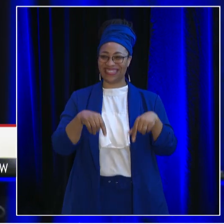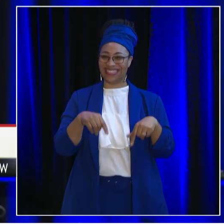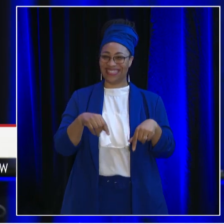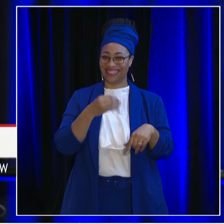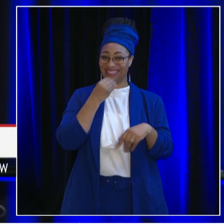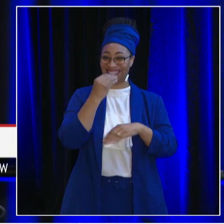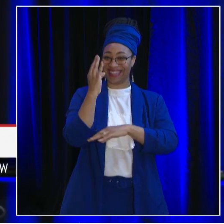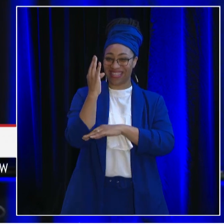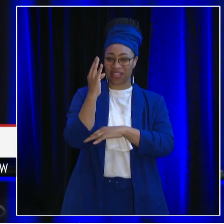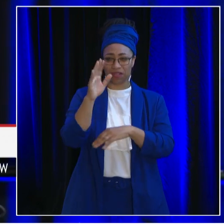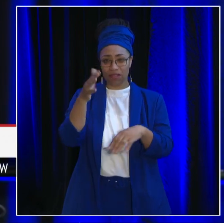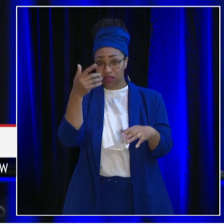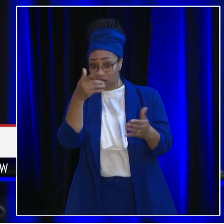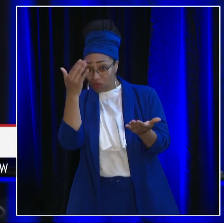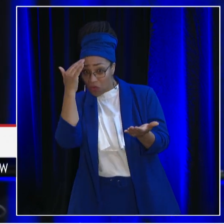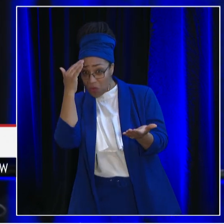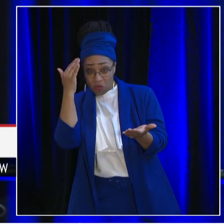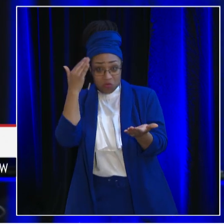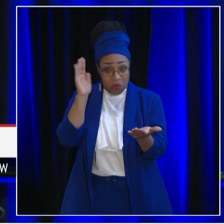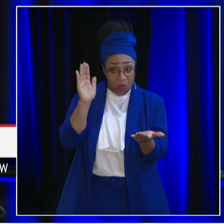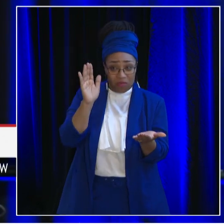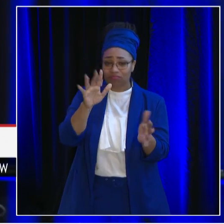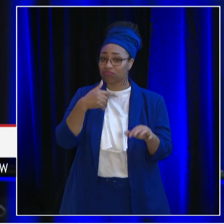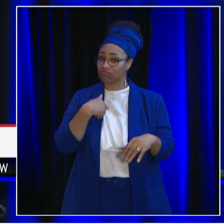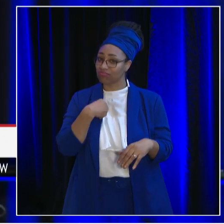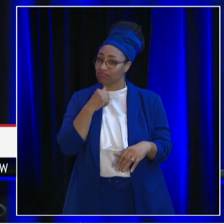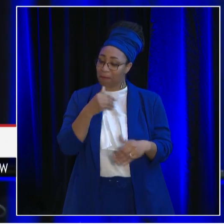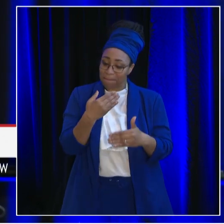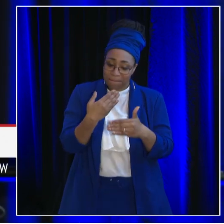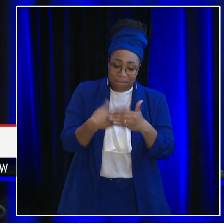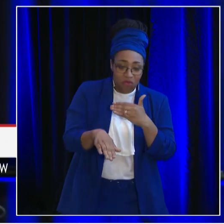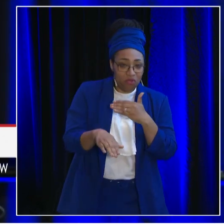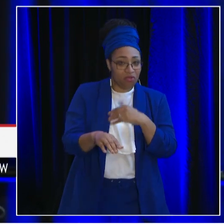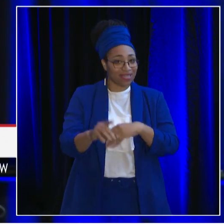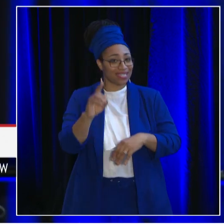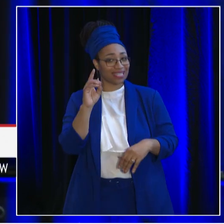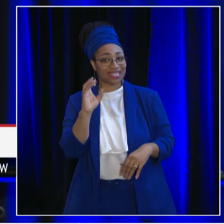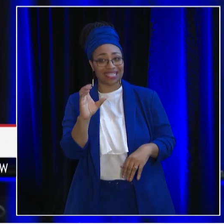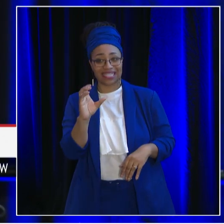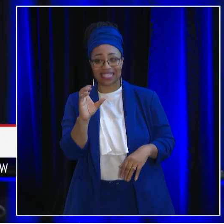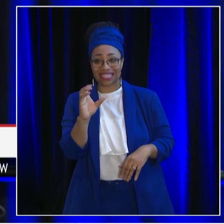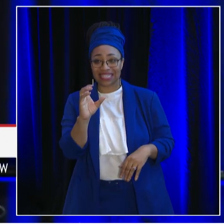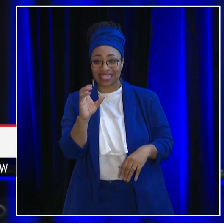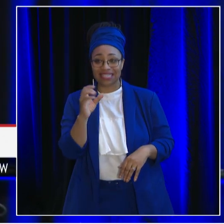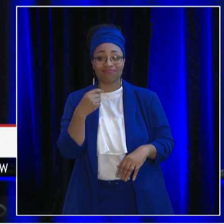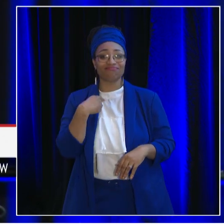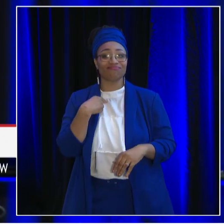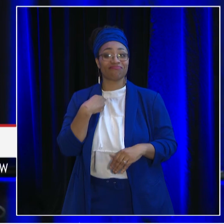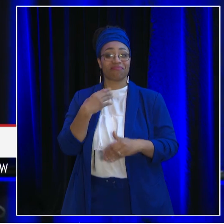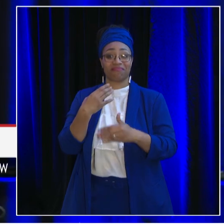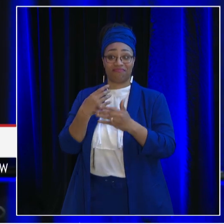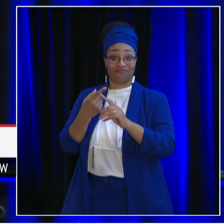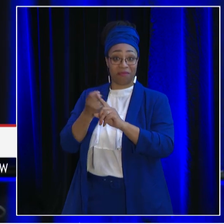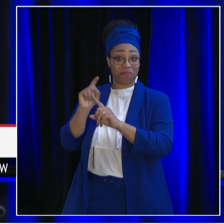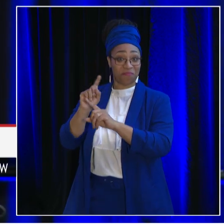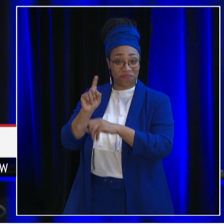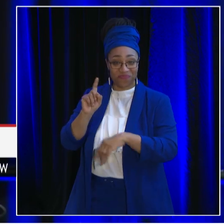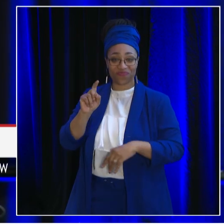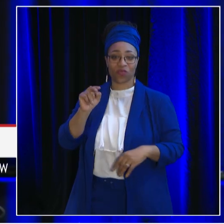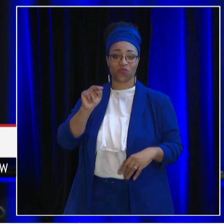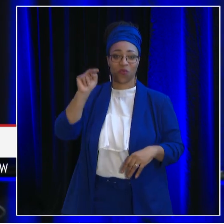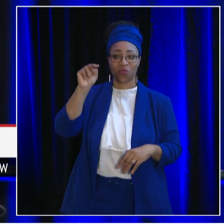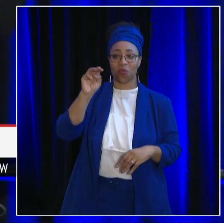not a native Washingtonian. I hail from the city town of North Omaha, Nebraska. Yes, there are black people in